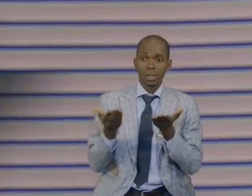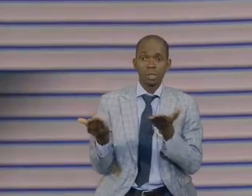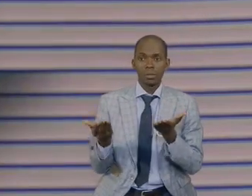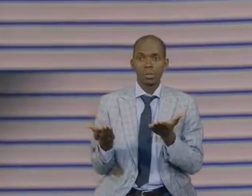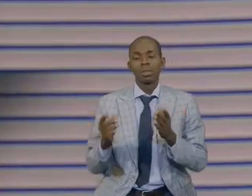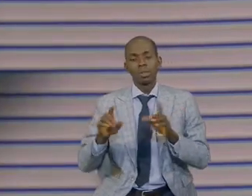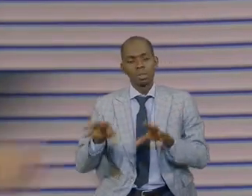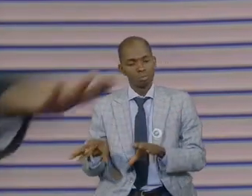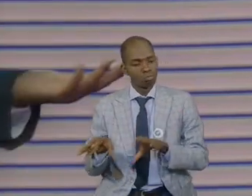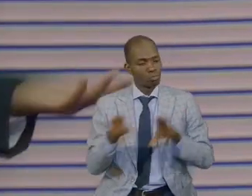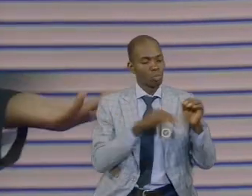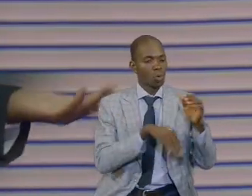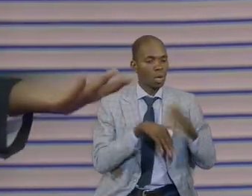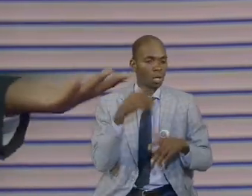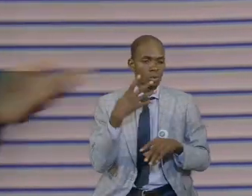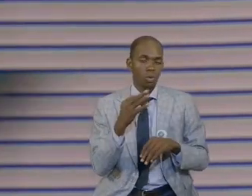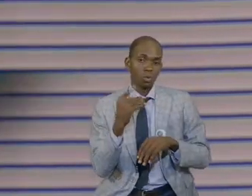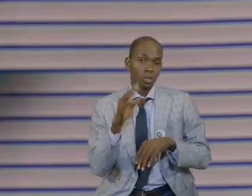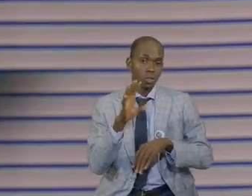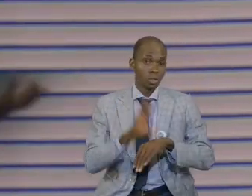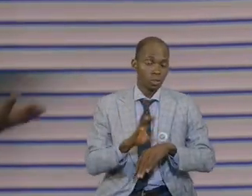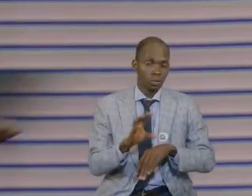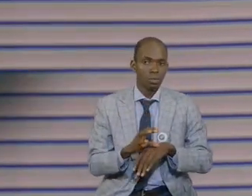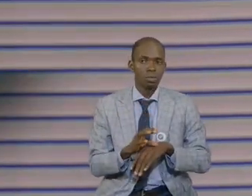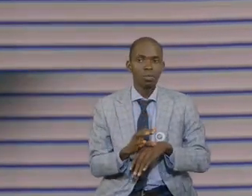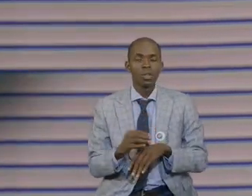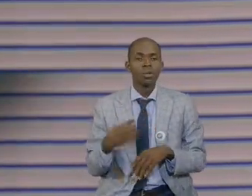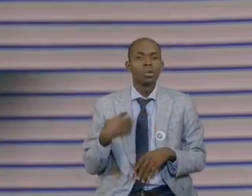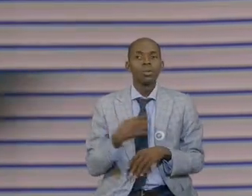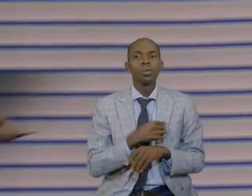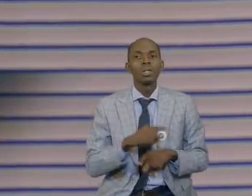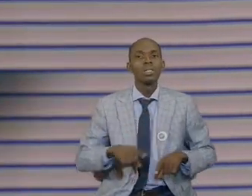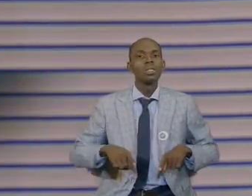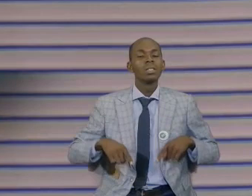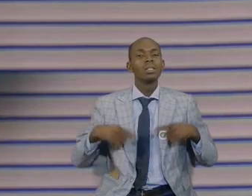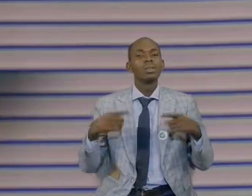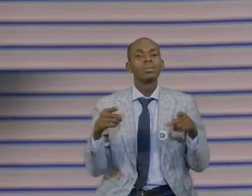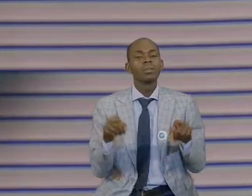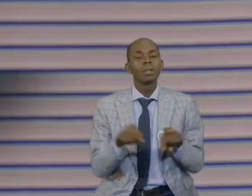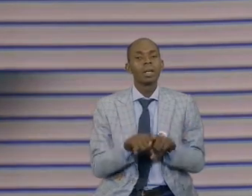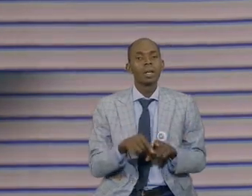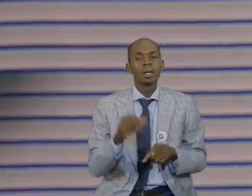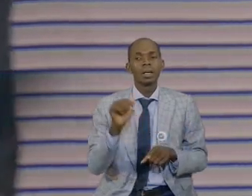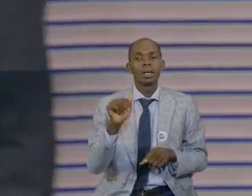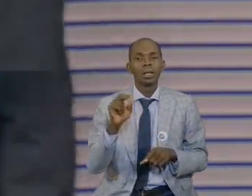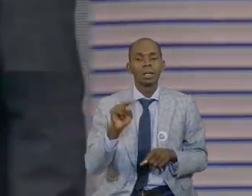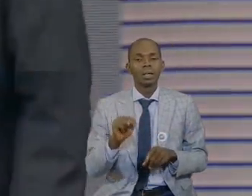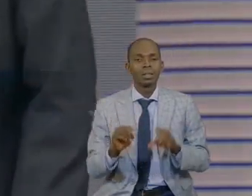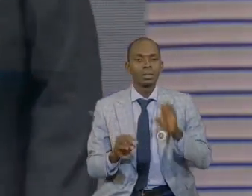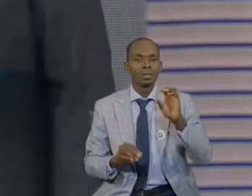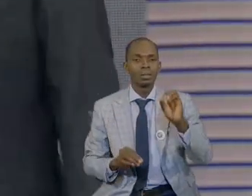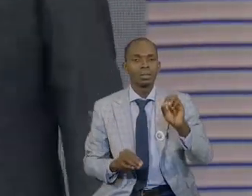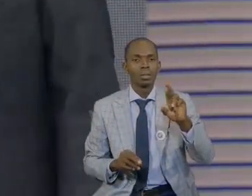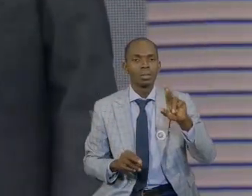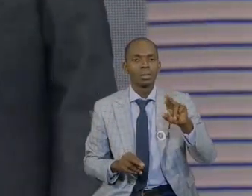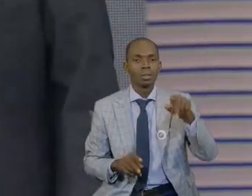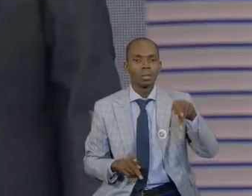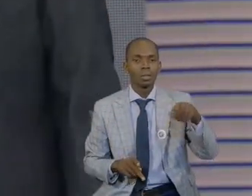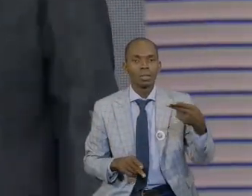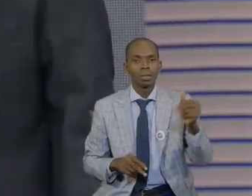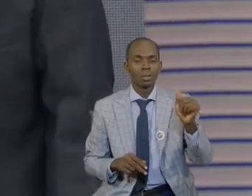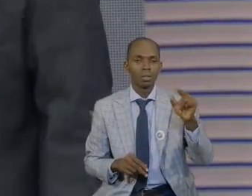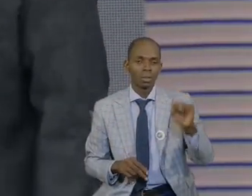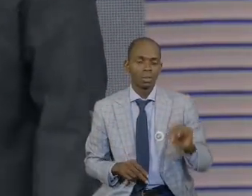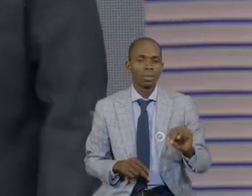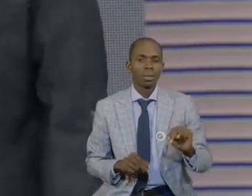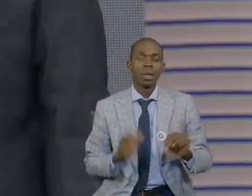of the service. We live like an orphan. Our Father which art in